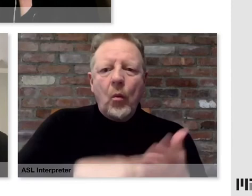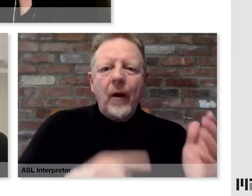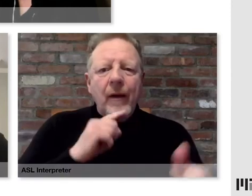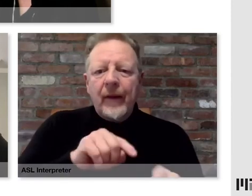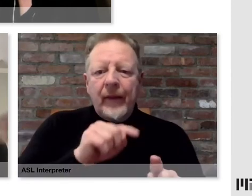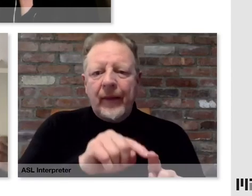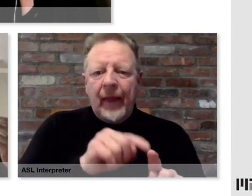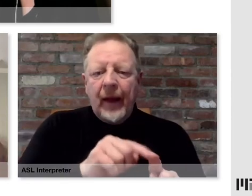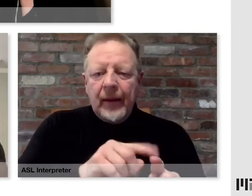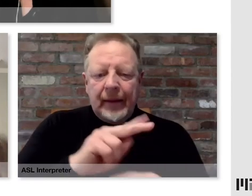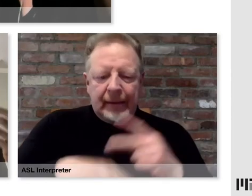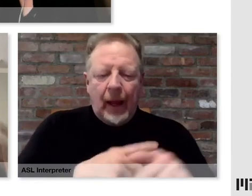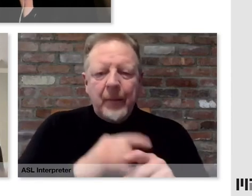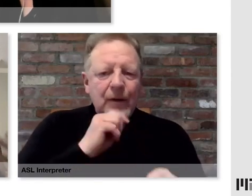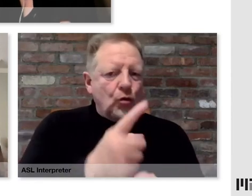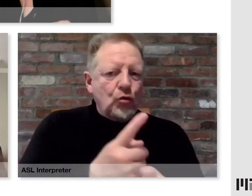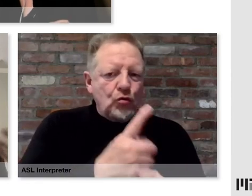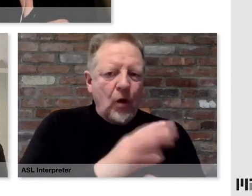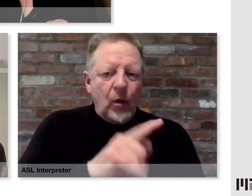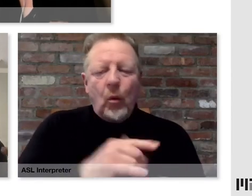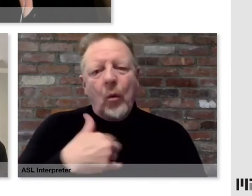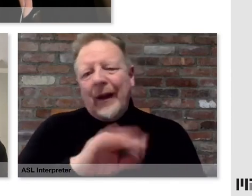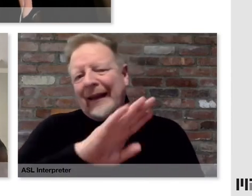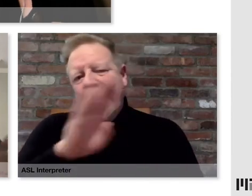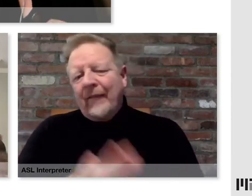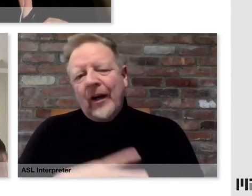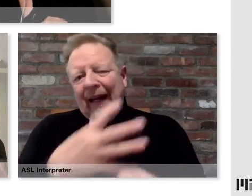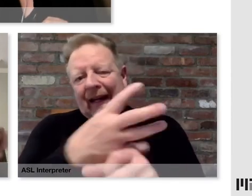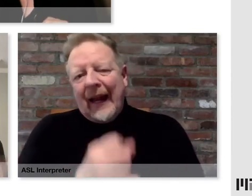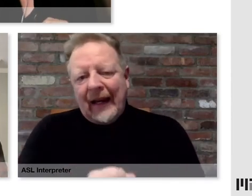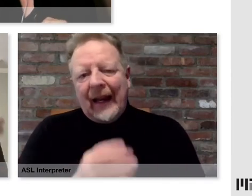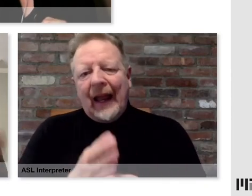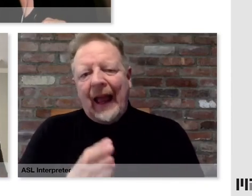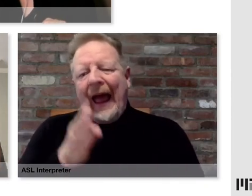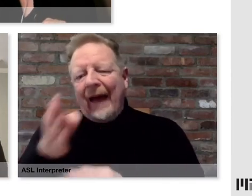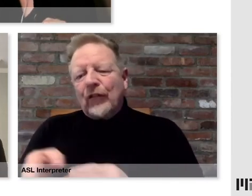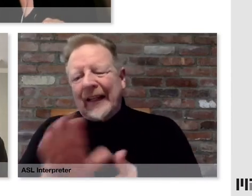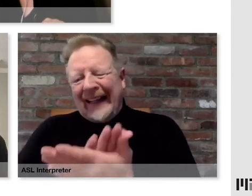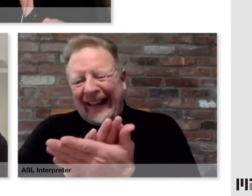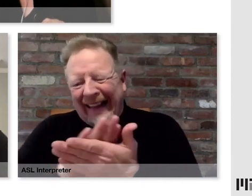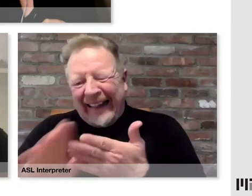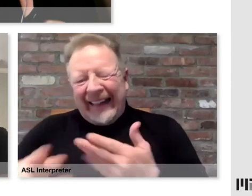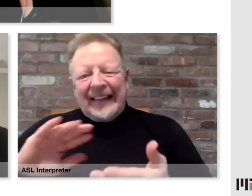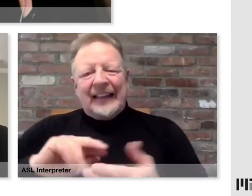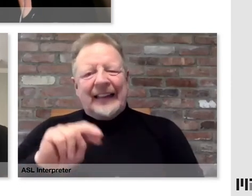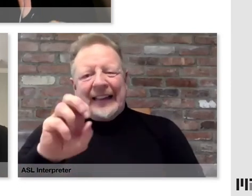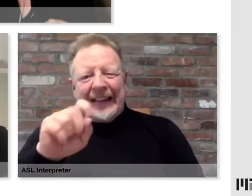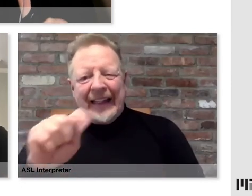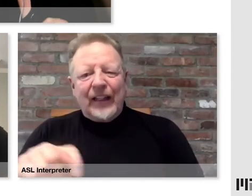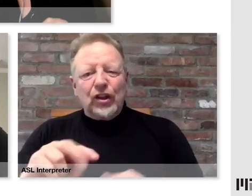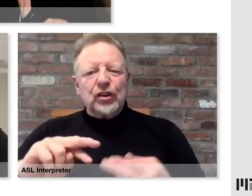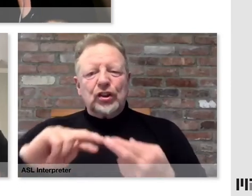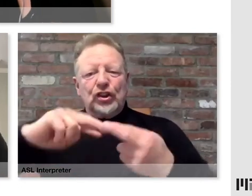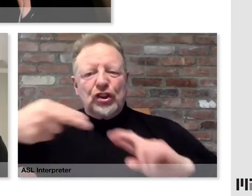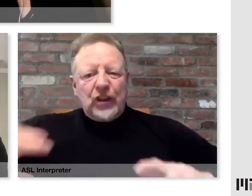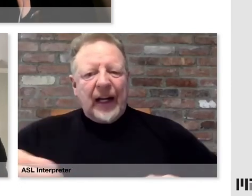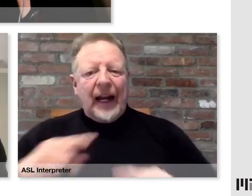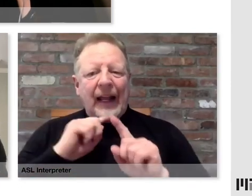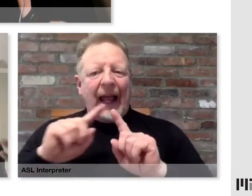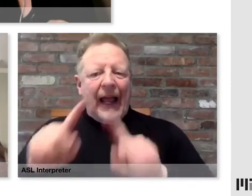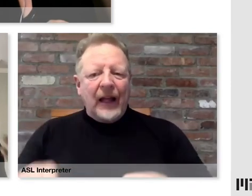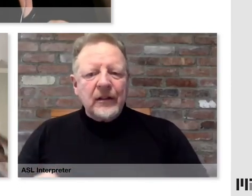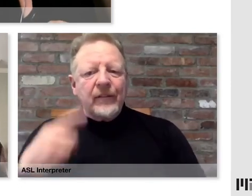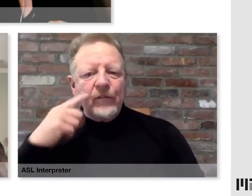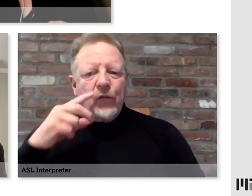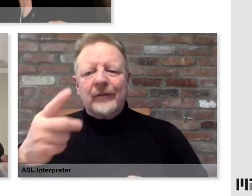correctly, which is why we're never ever getting after very neat and clean genetic answers for even diseases.